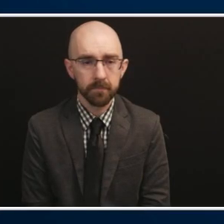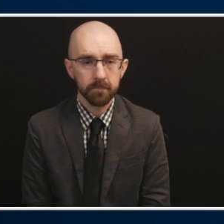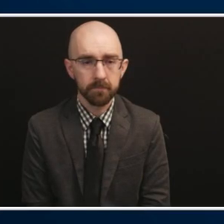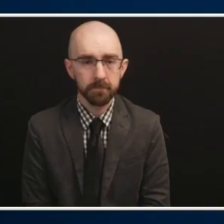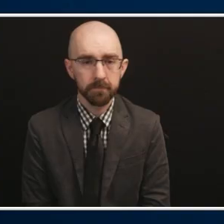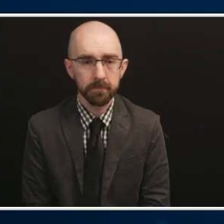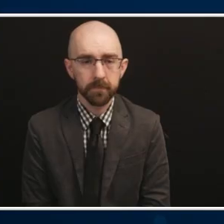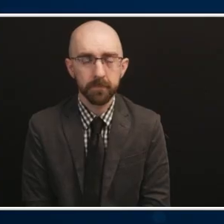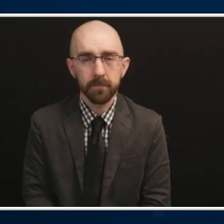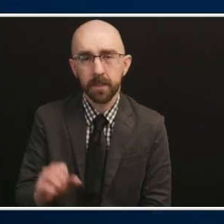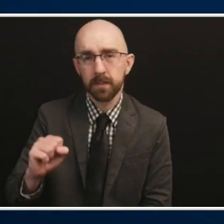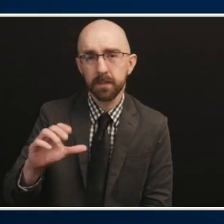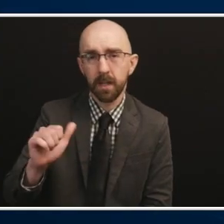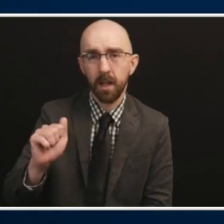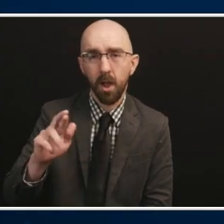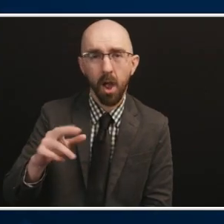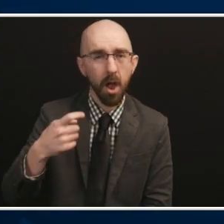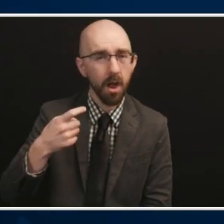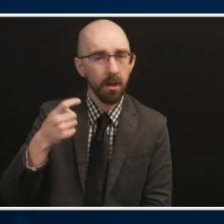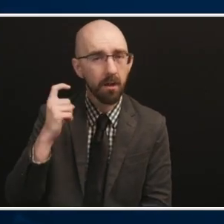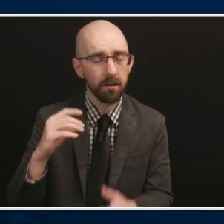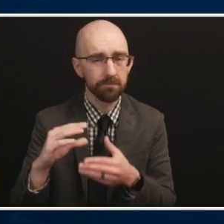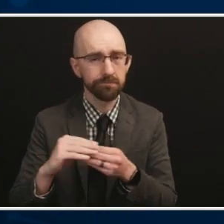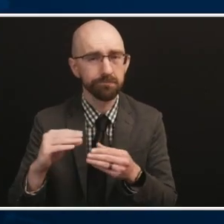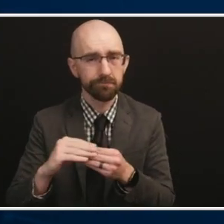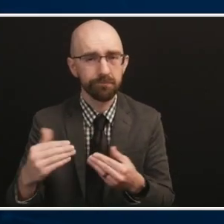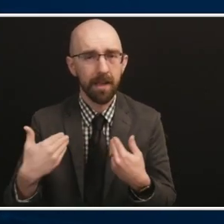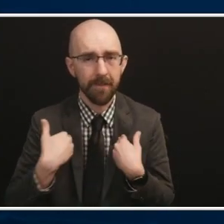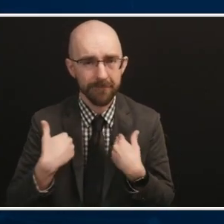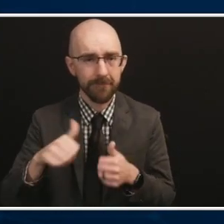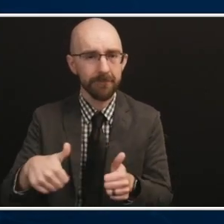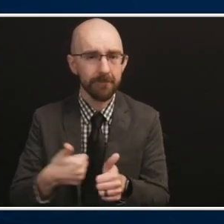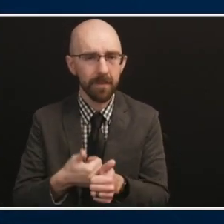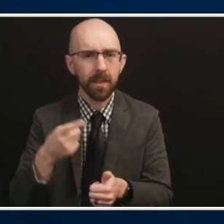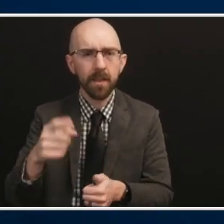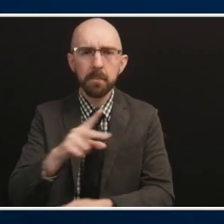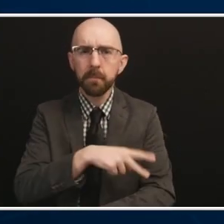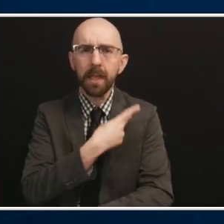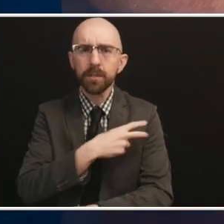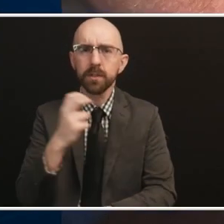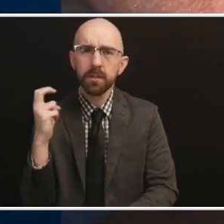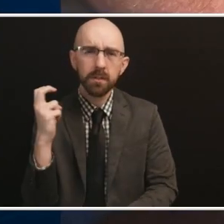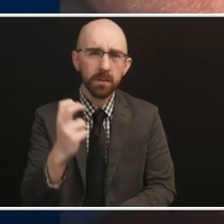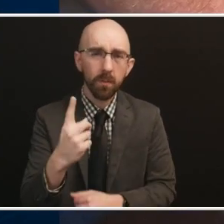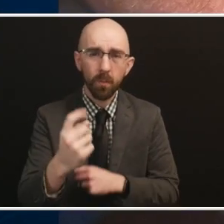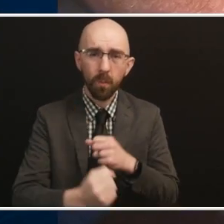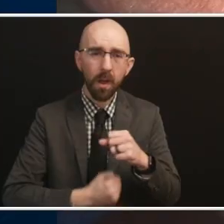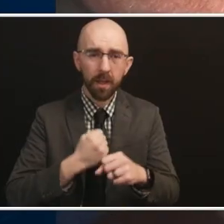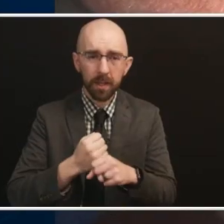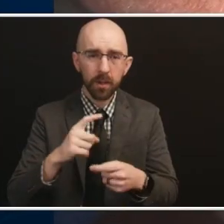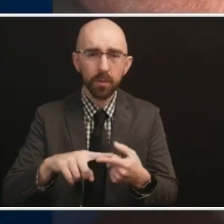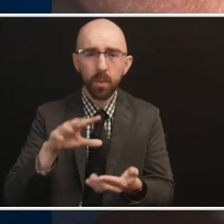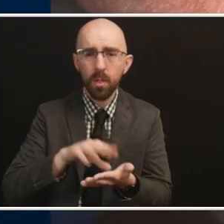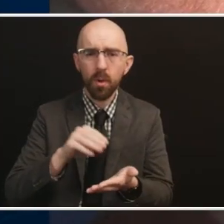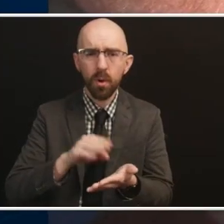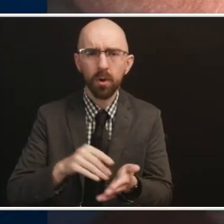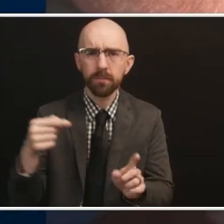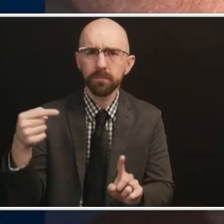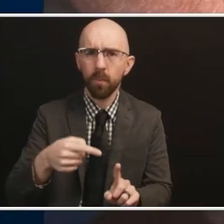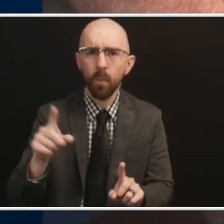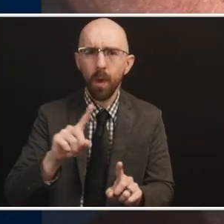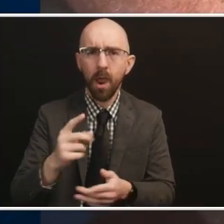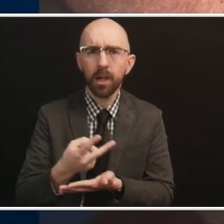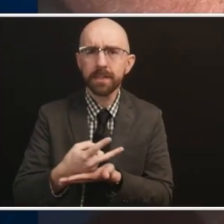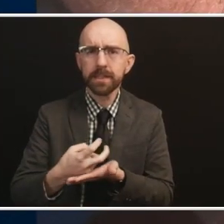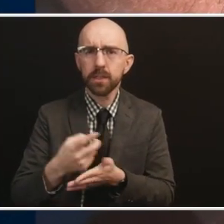A scar that tells a story. Meet the patient who traveled a years-long journey to learn the source of his seizures.